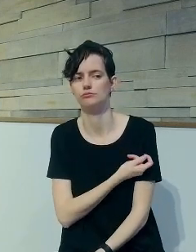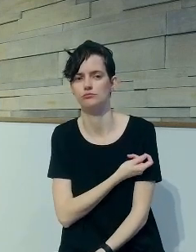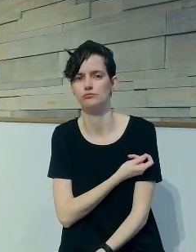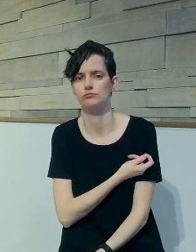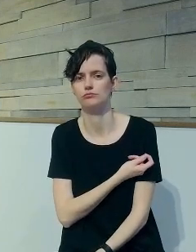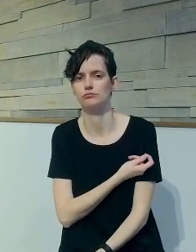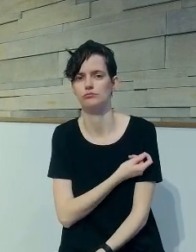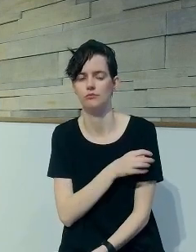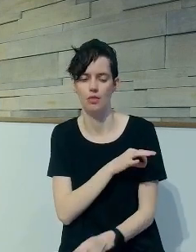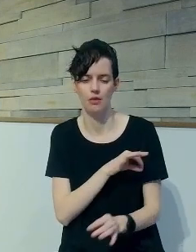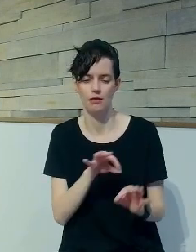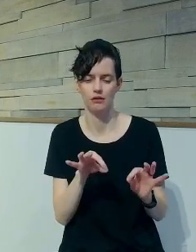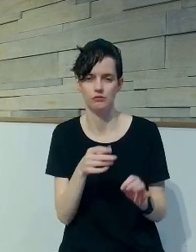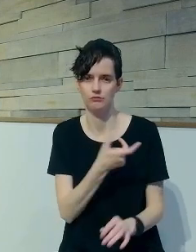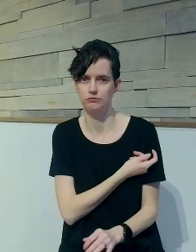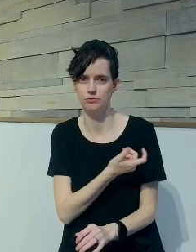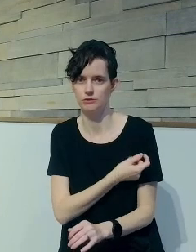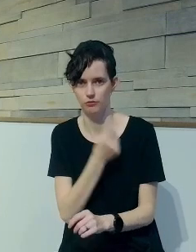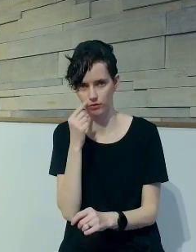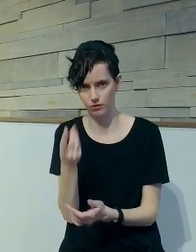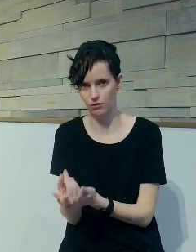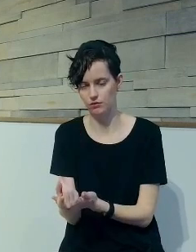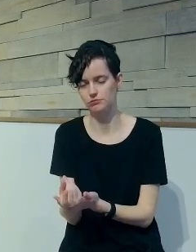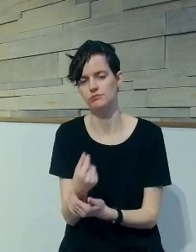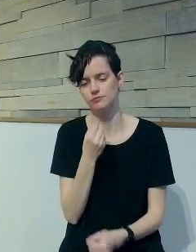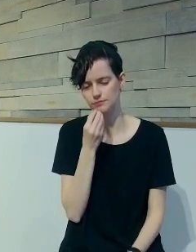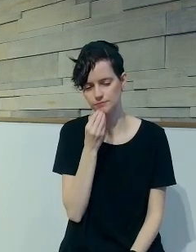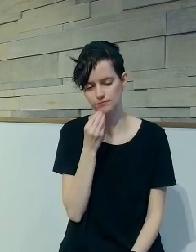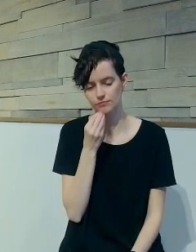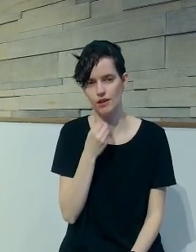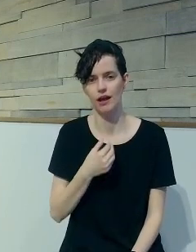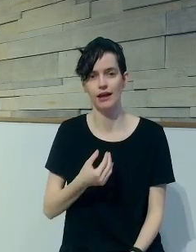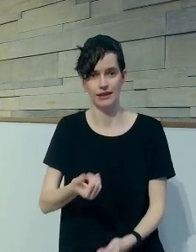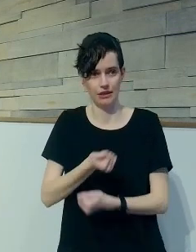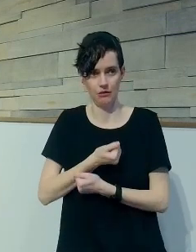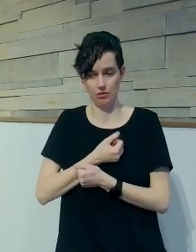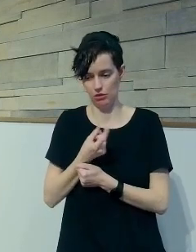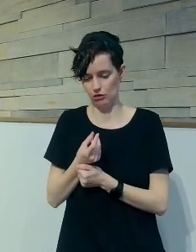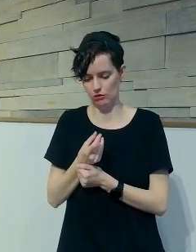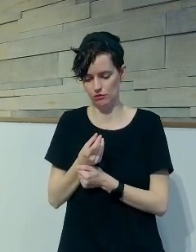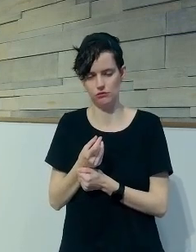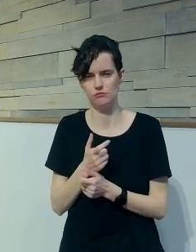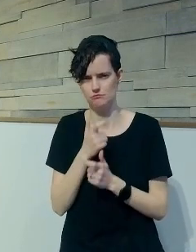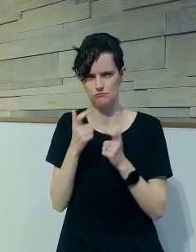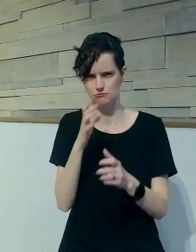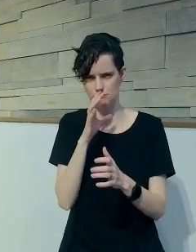syringes, needles, inoculations, two vaccines. I held my ferocious